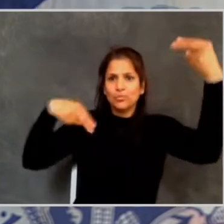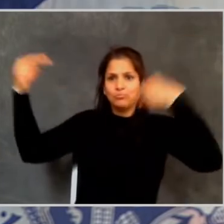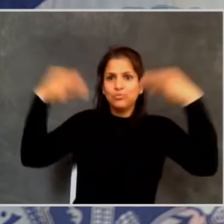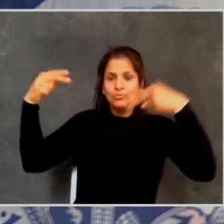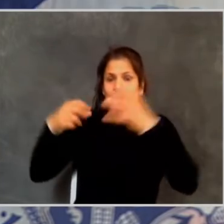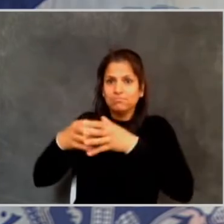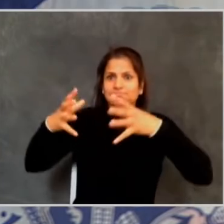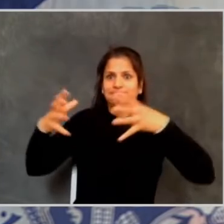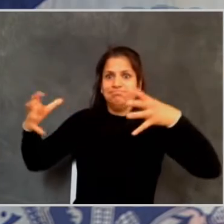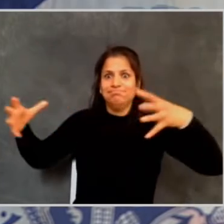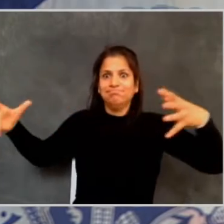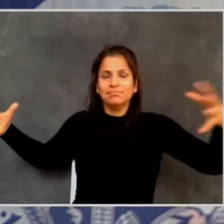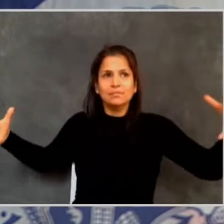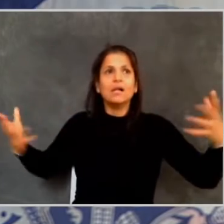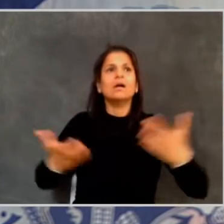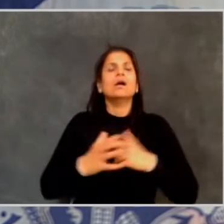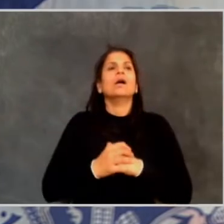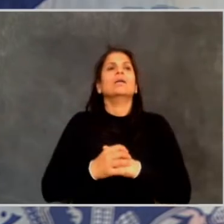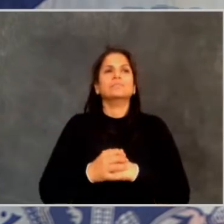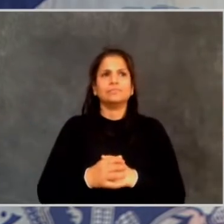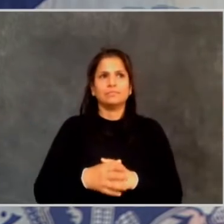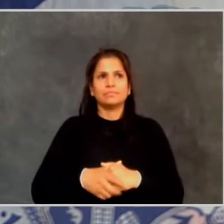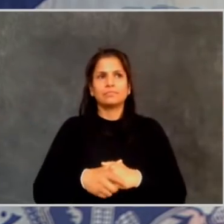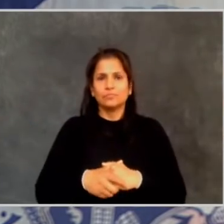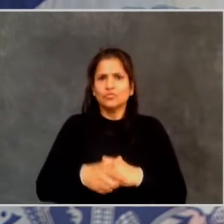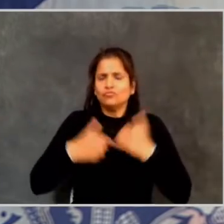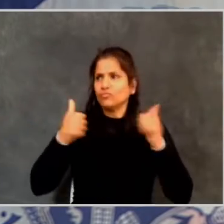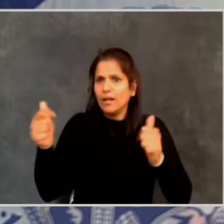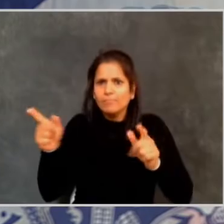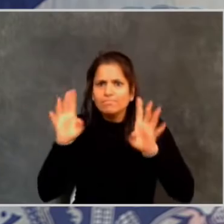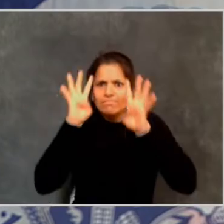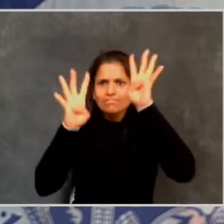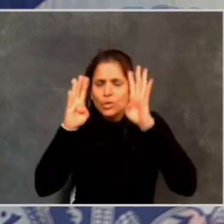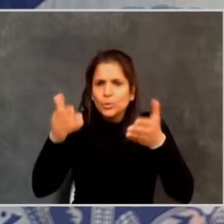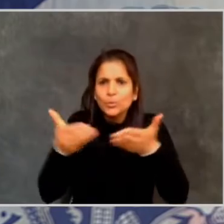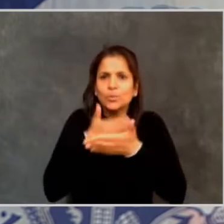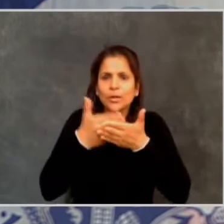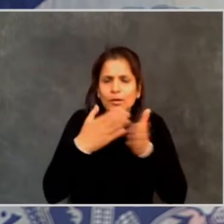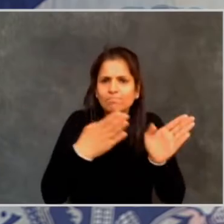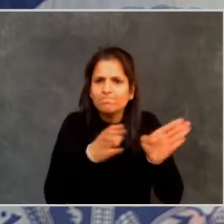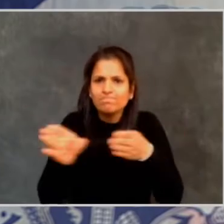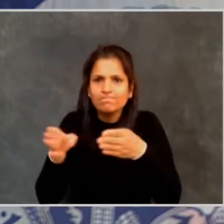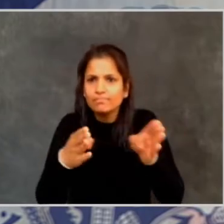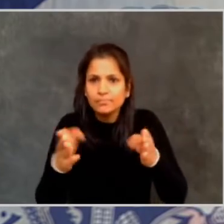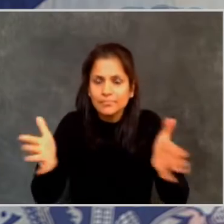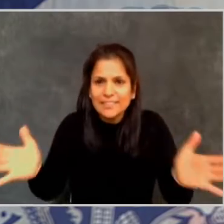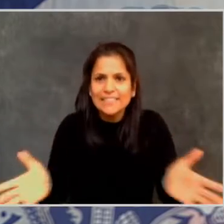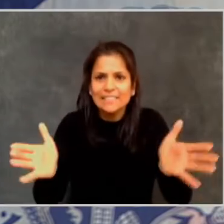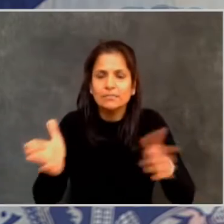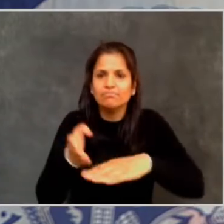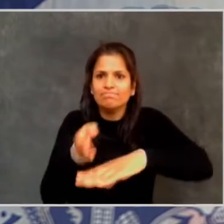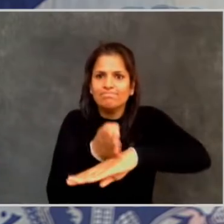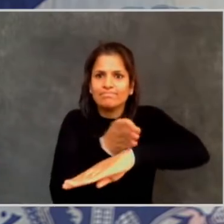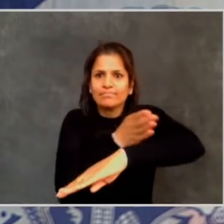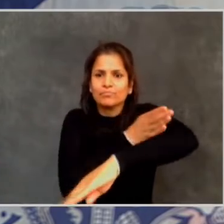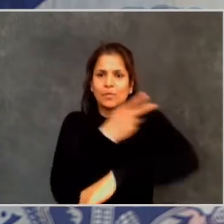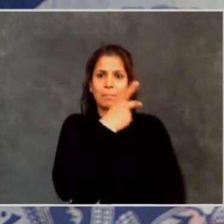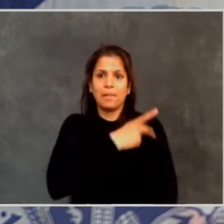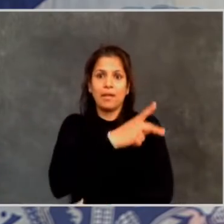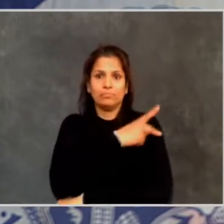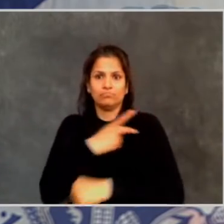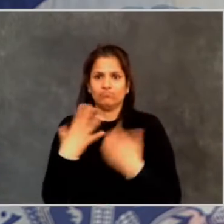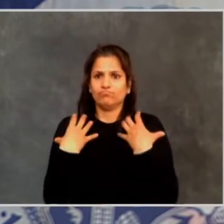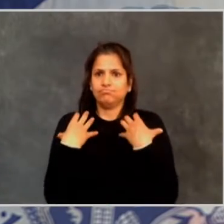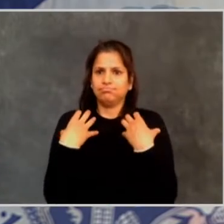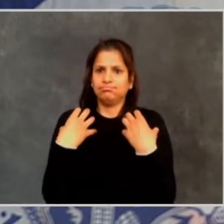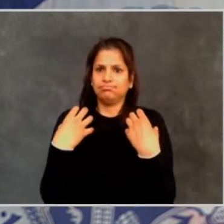also watched everyone trying to stay ahead on the most basic level, and that was protecting the hospitals. I can't say it enough. This has been a conversation